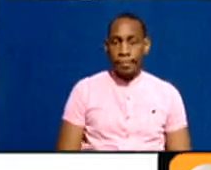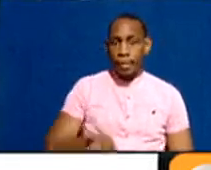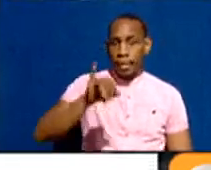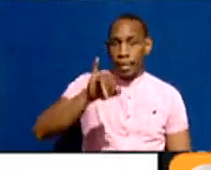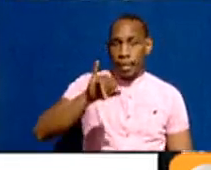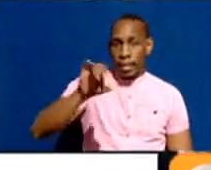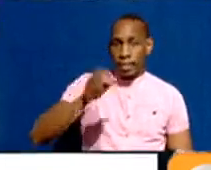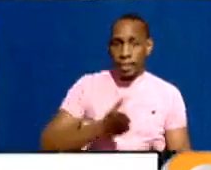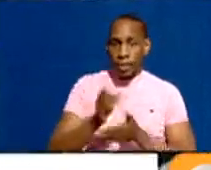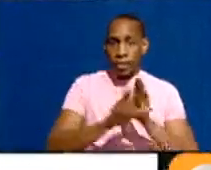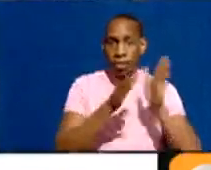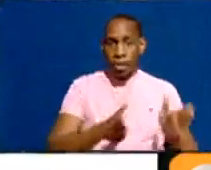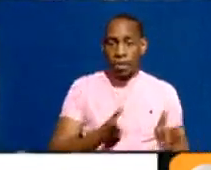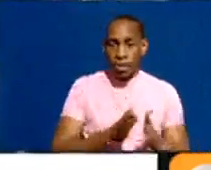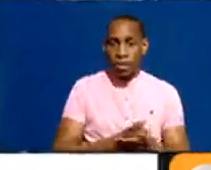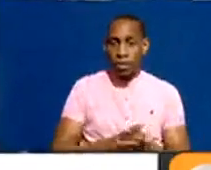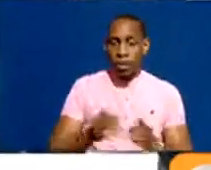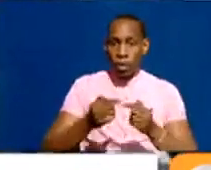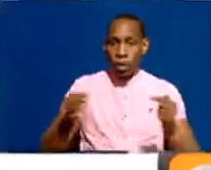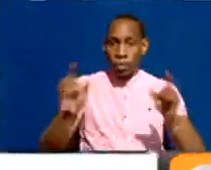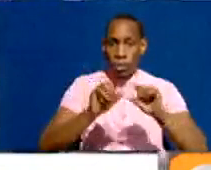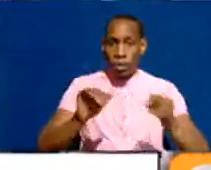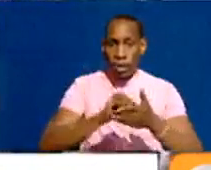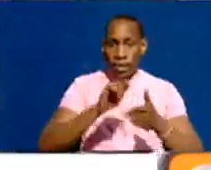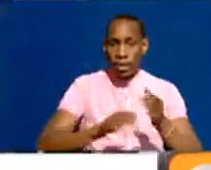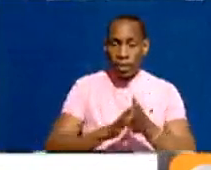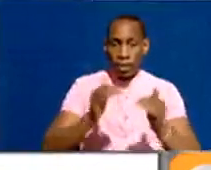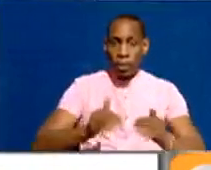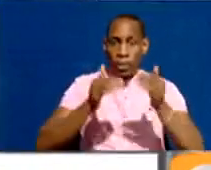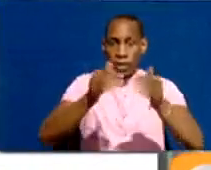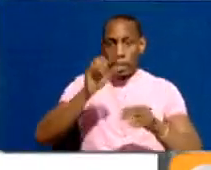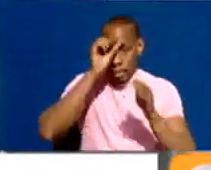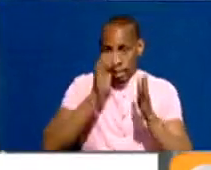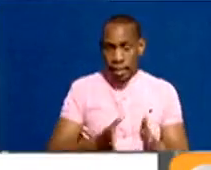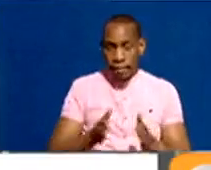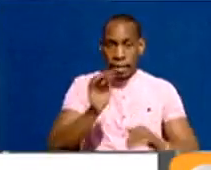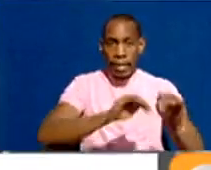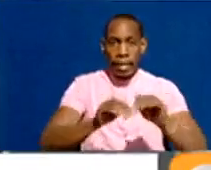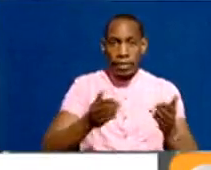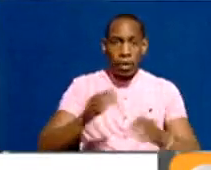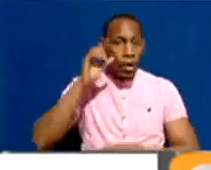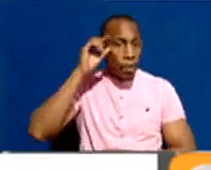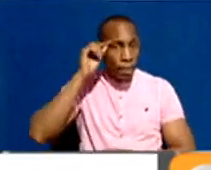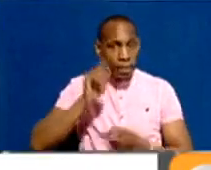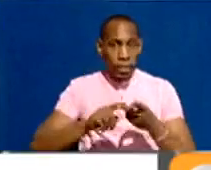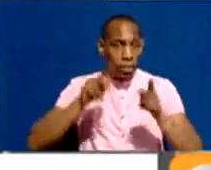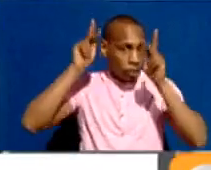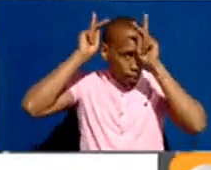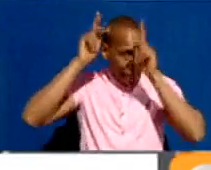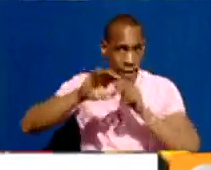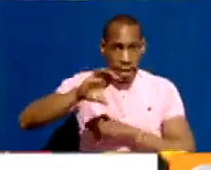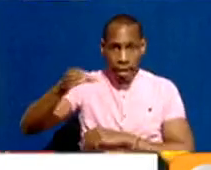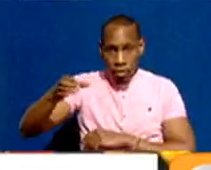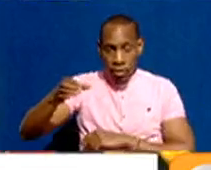IEBC, through its lawyer Mahat Somani, refuted claims that postponing the gubernatorial elections in Mombasa and Kakamega